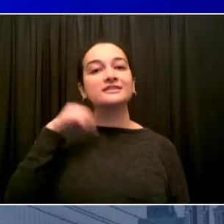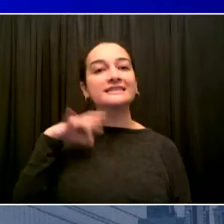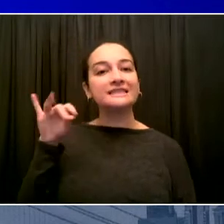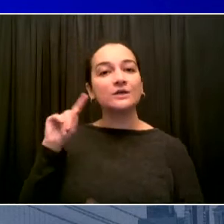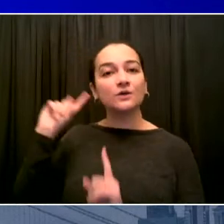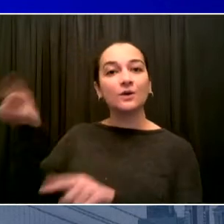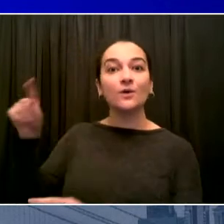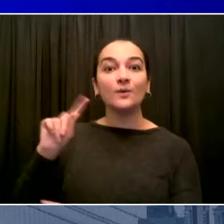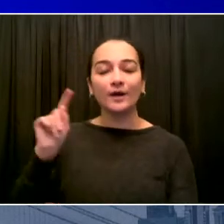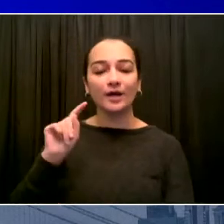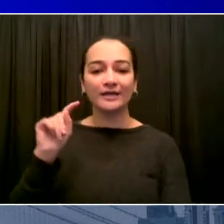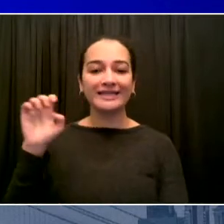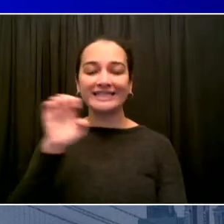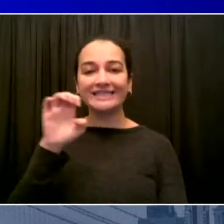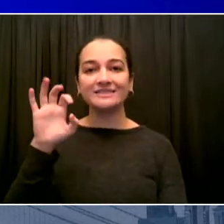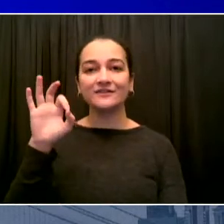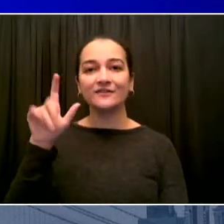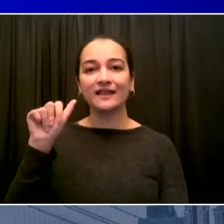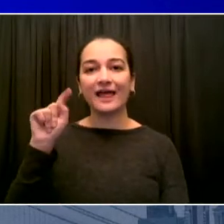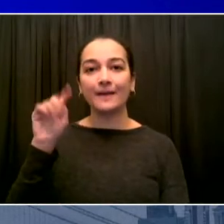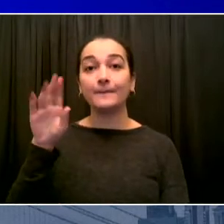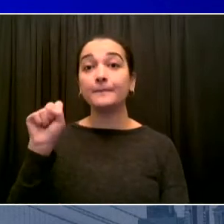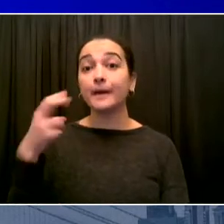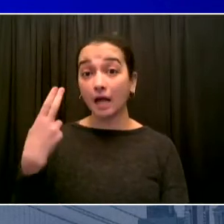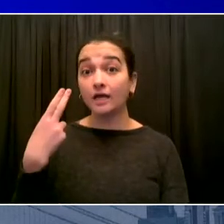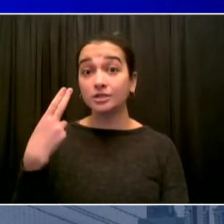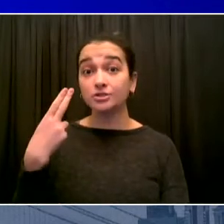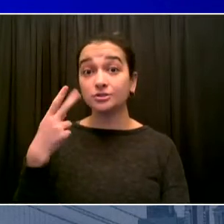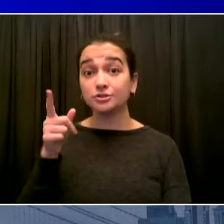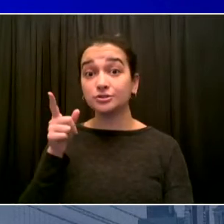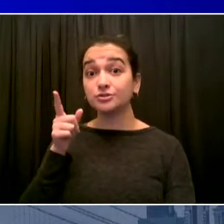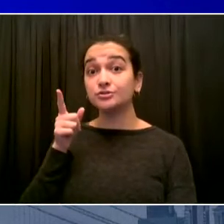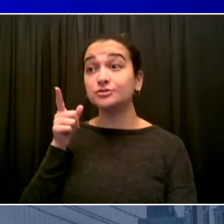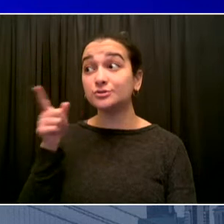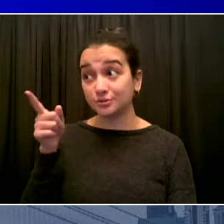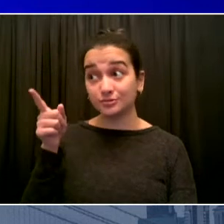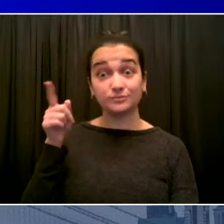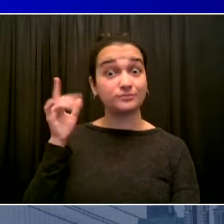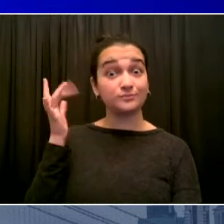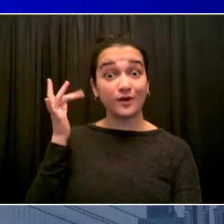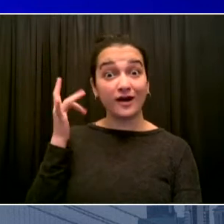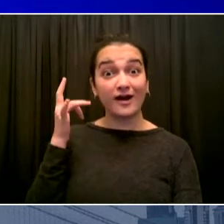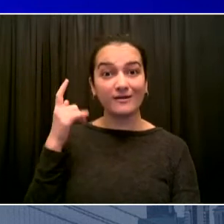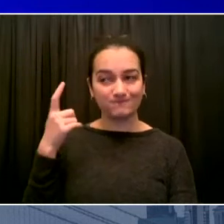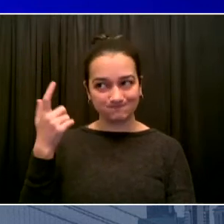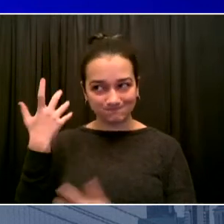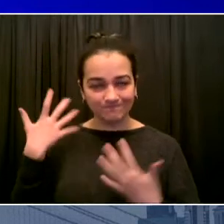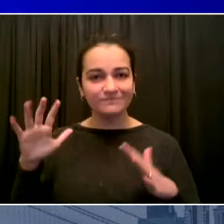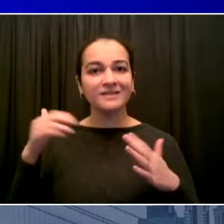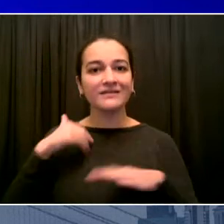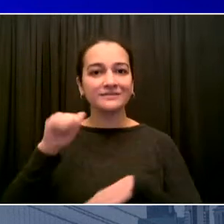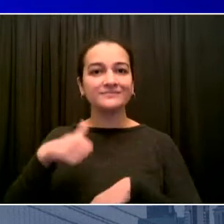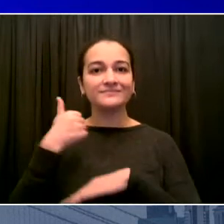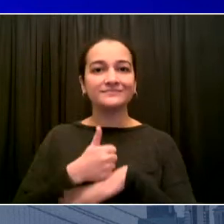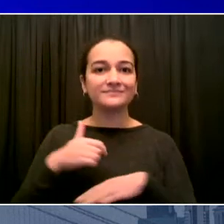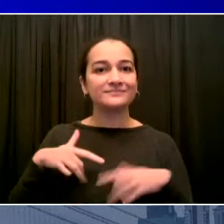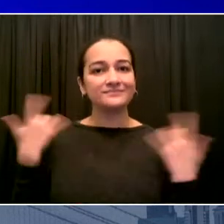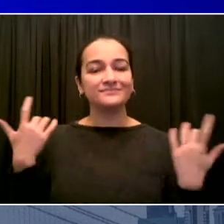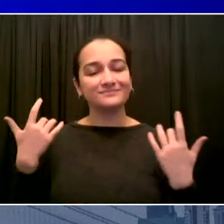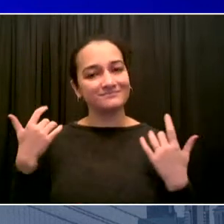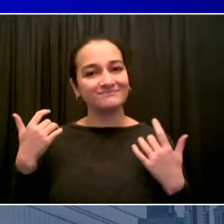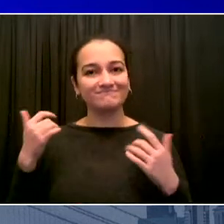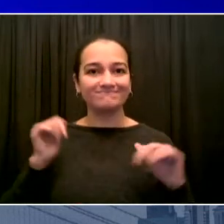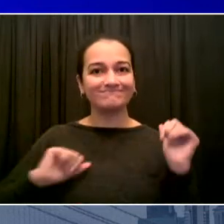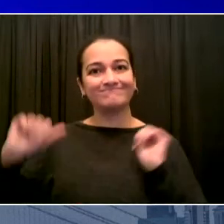recreation center being created for a community that really deserves more investment. Great moment there. Great gathering in Fort